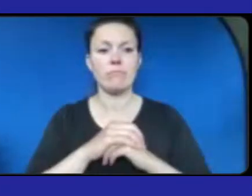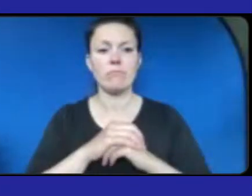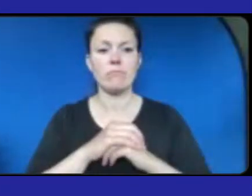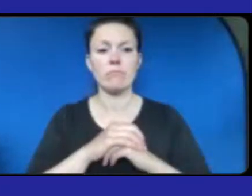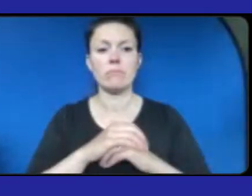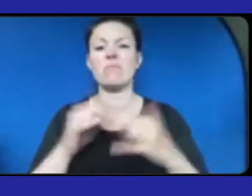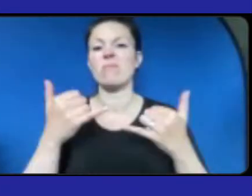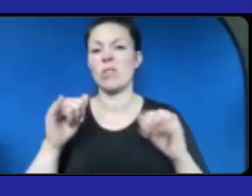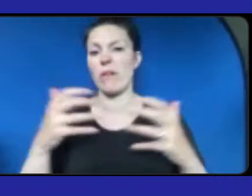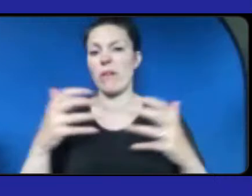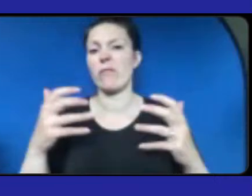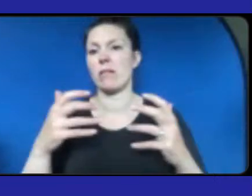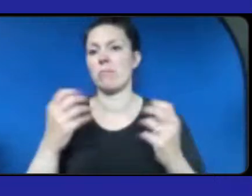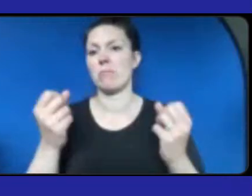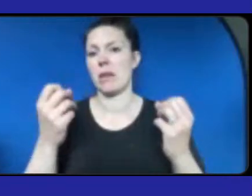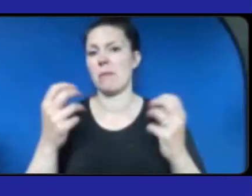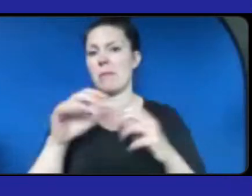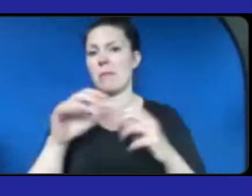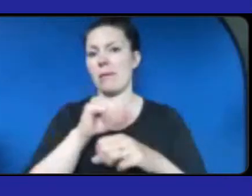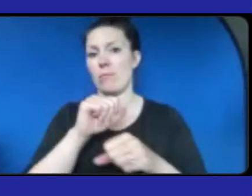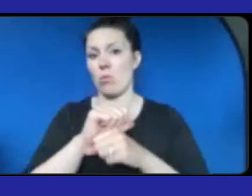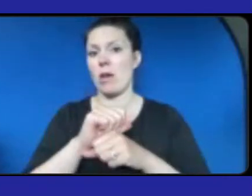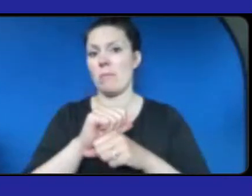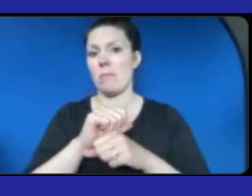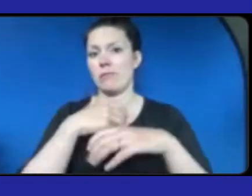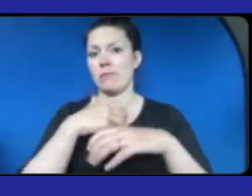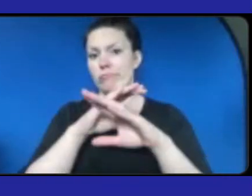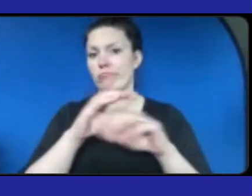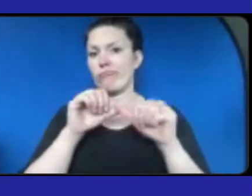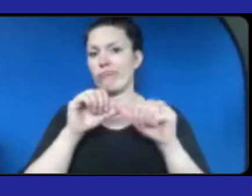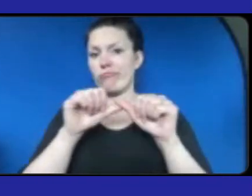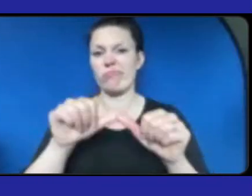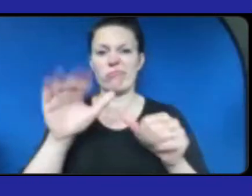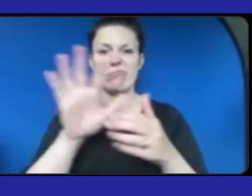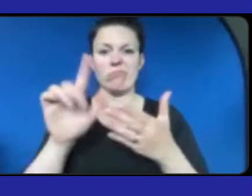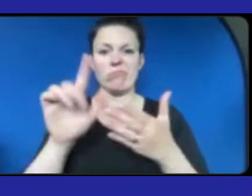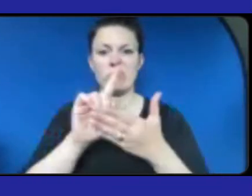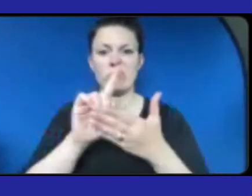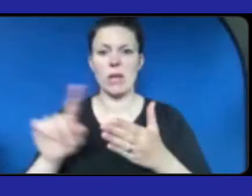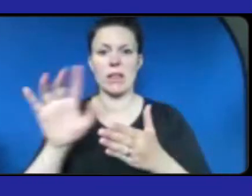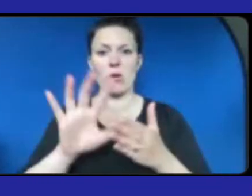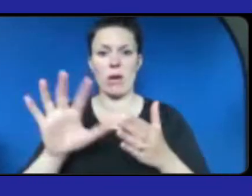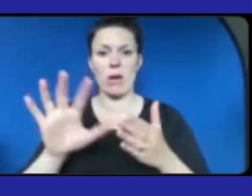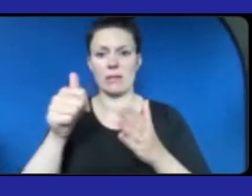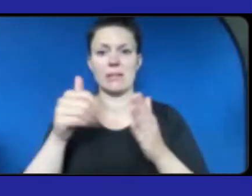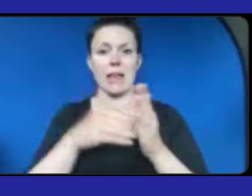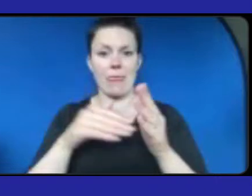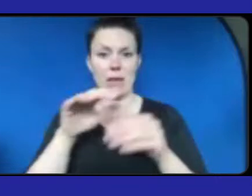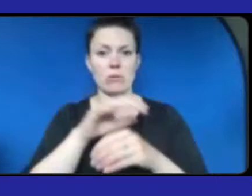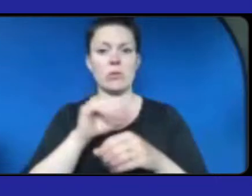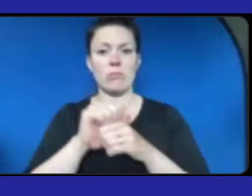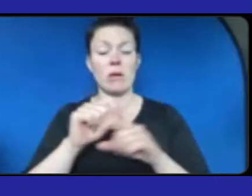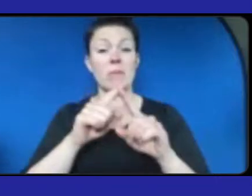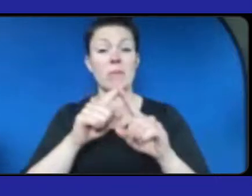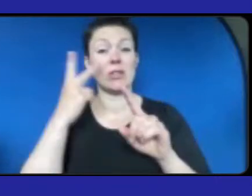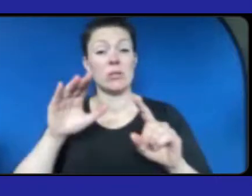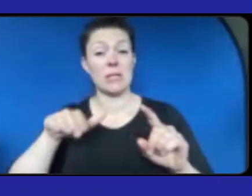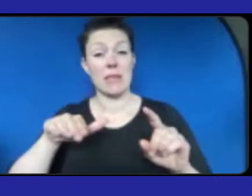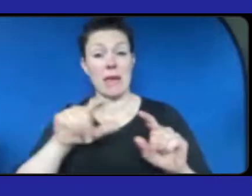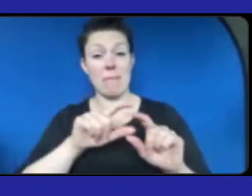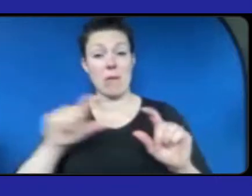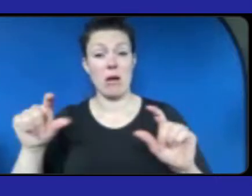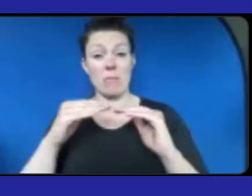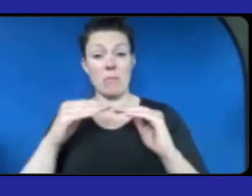a large number of visits virtually, weekly about 10,000. But you can see that bottom level,